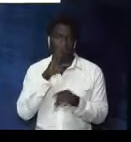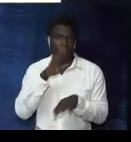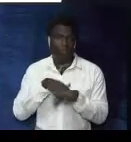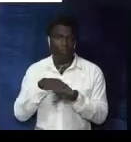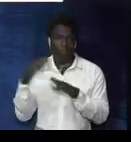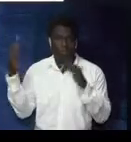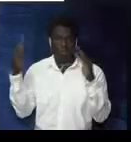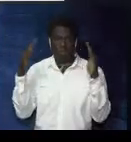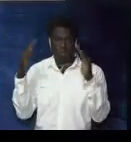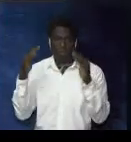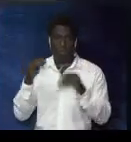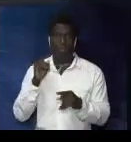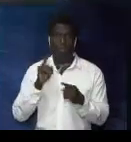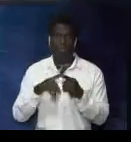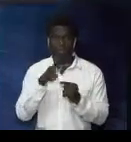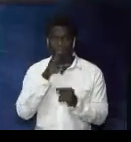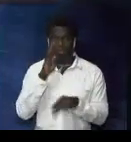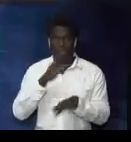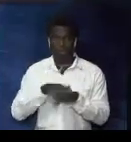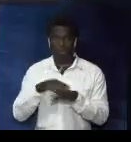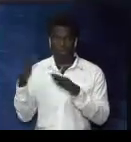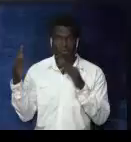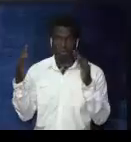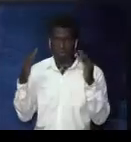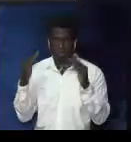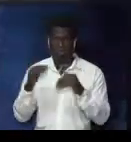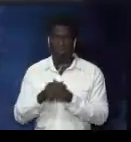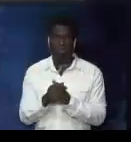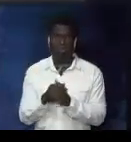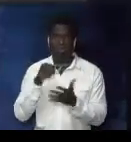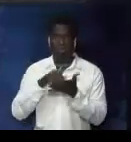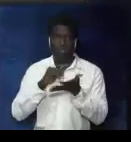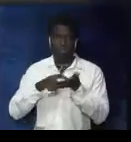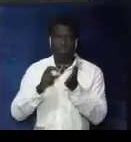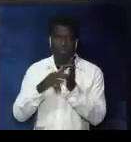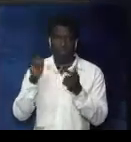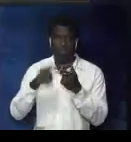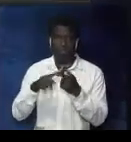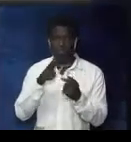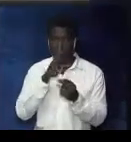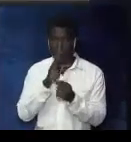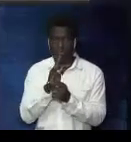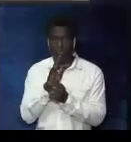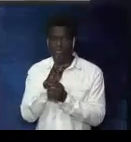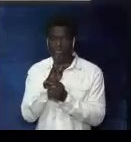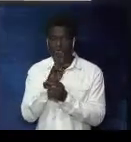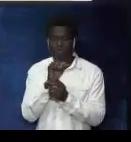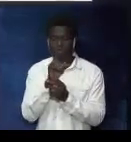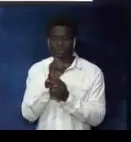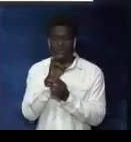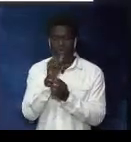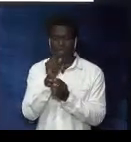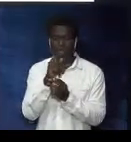To be on air. To be on air. It means to be broadcasting.